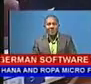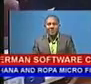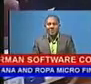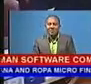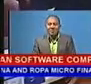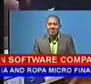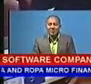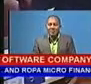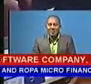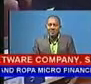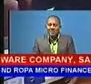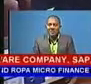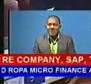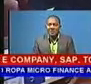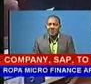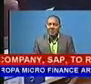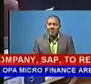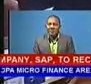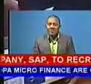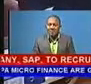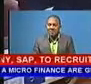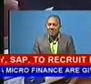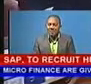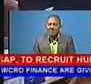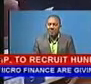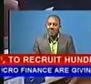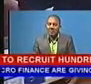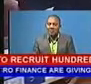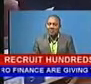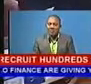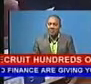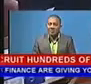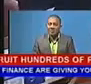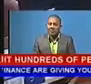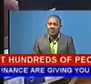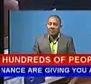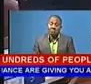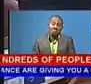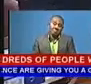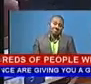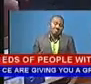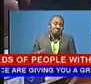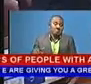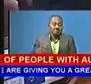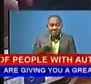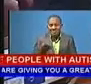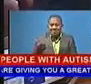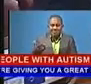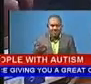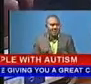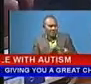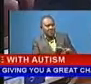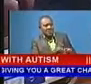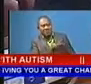I'm not fond of doing that. I thought I was just... But, I mean, let's be fair in our comments. I am part of